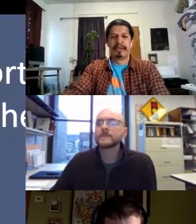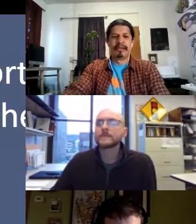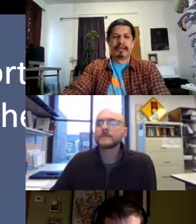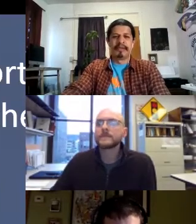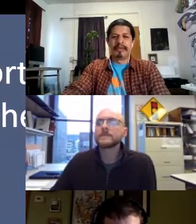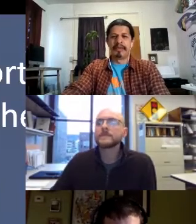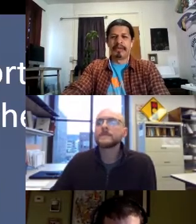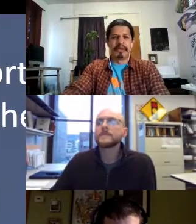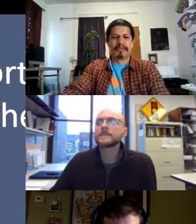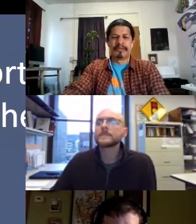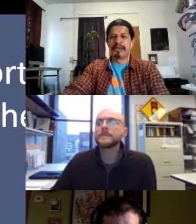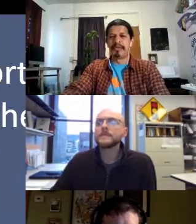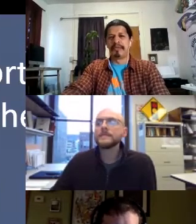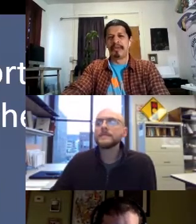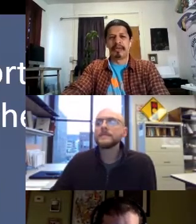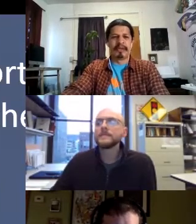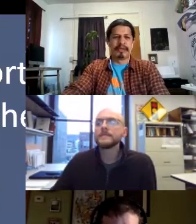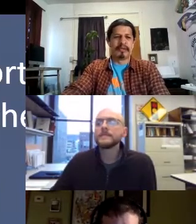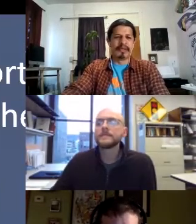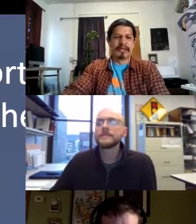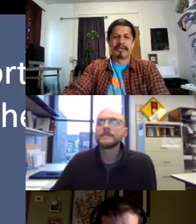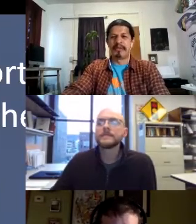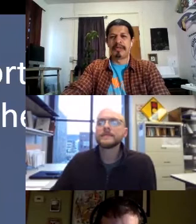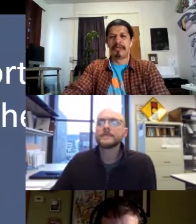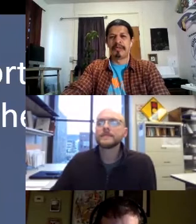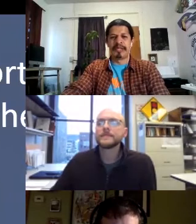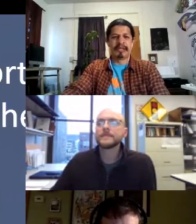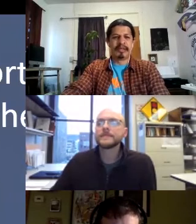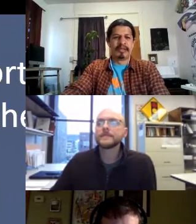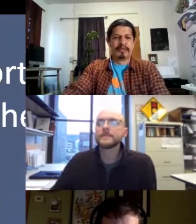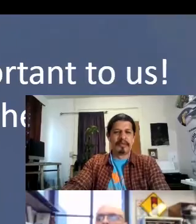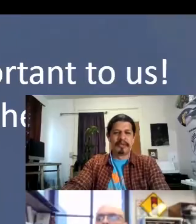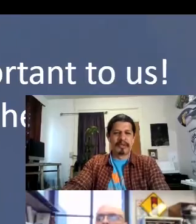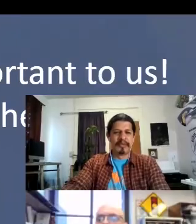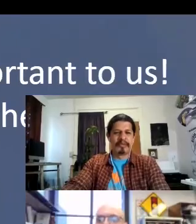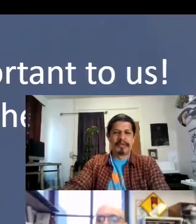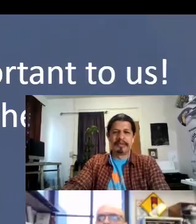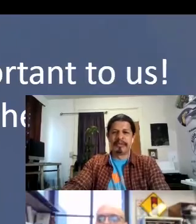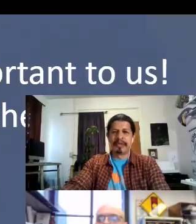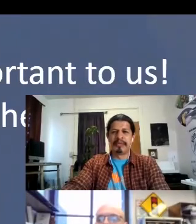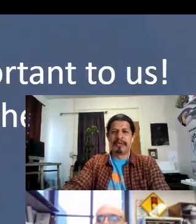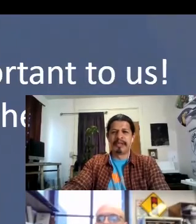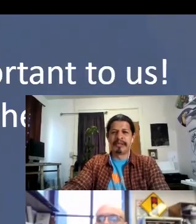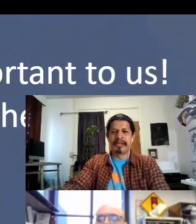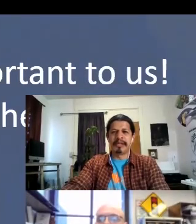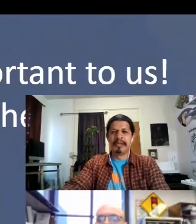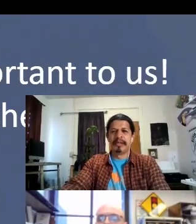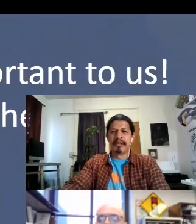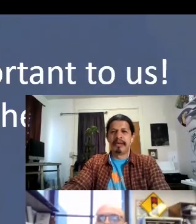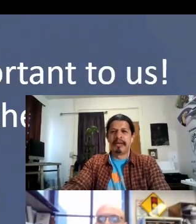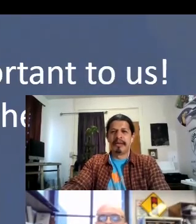mic. If you are not comfortable using the mic, you can always ask your question on the chat. We'll be more than happy to help you answer